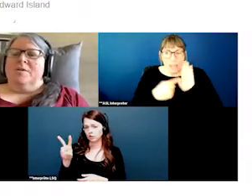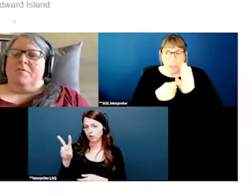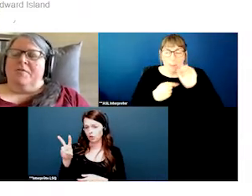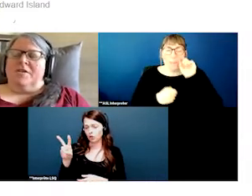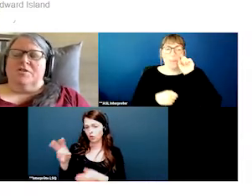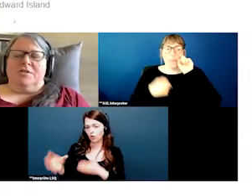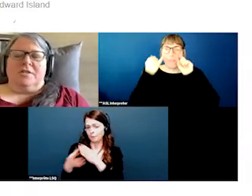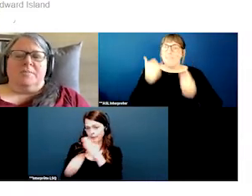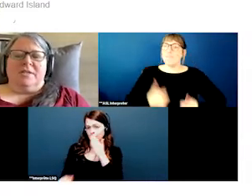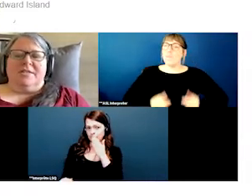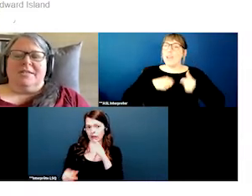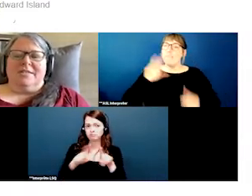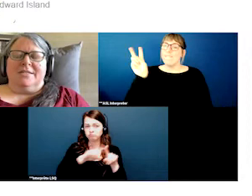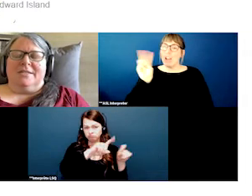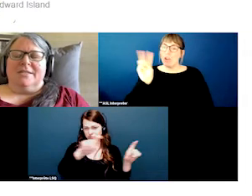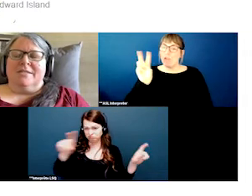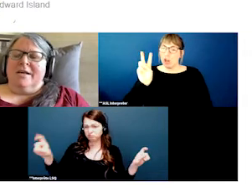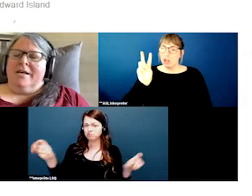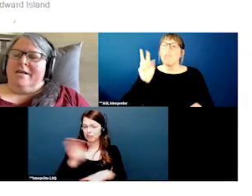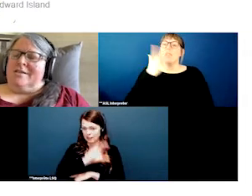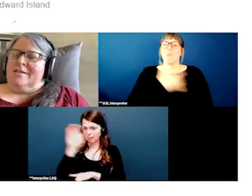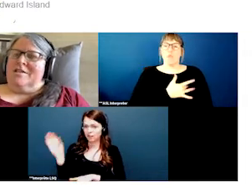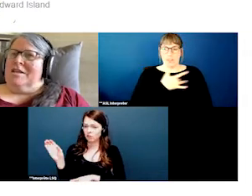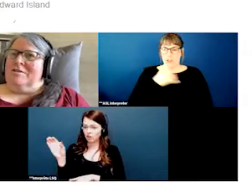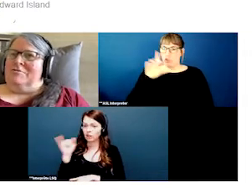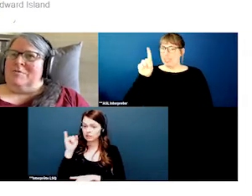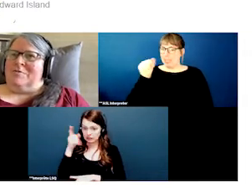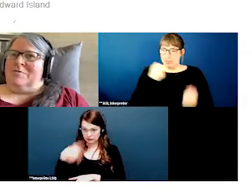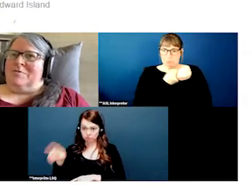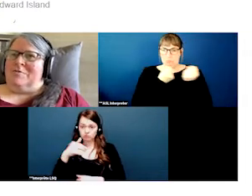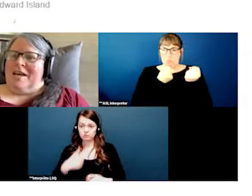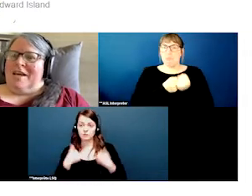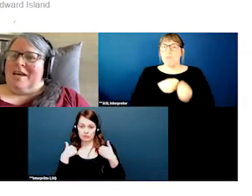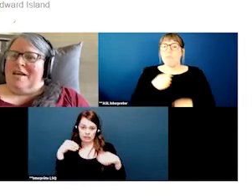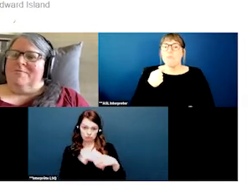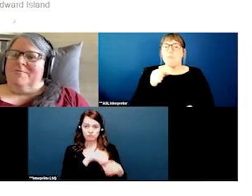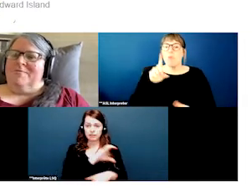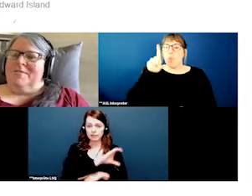live in Vancouver, the provincial disability assistance is